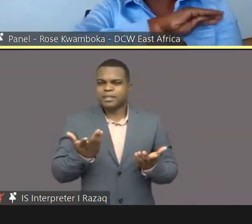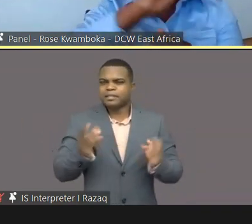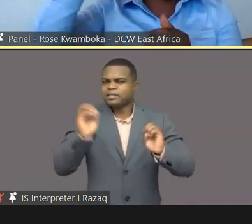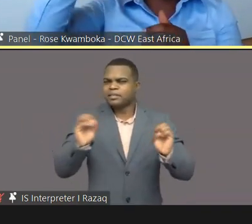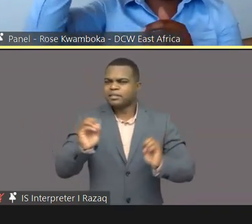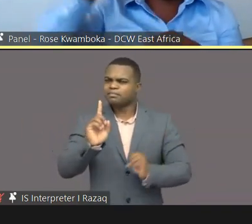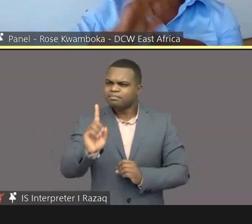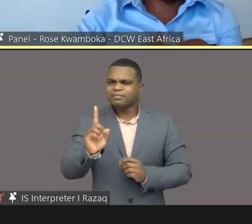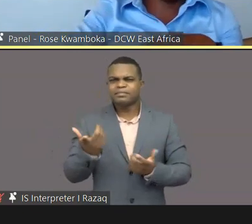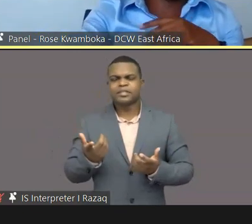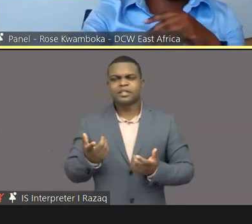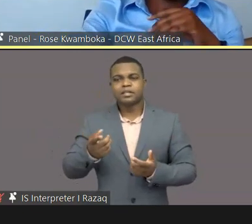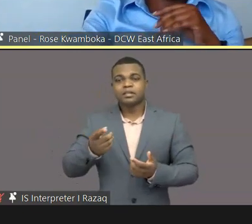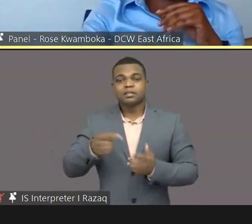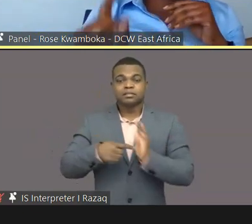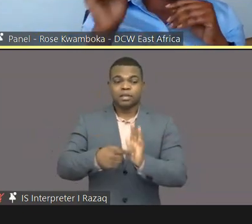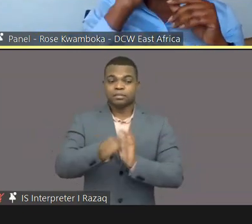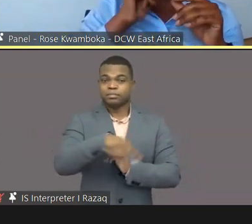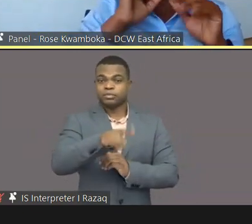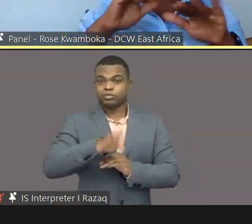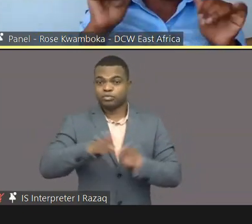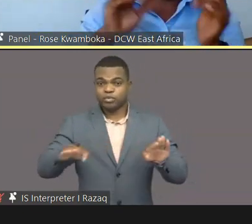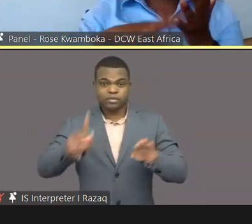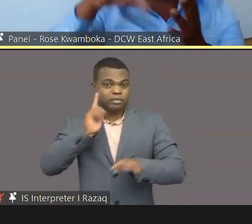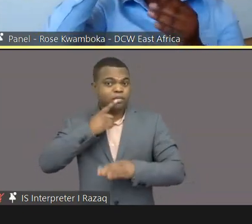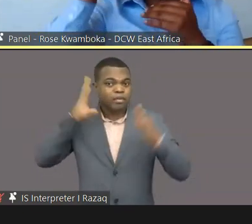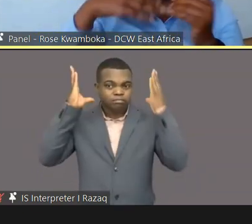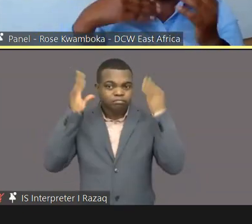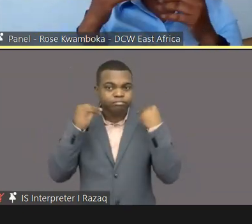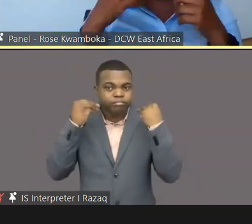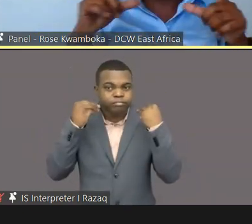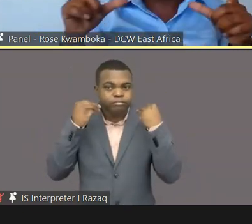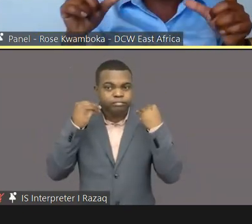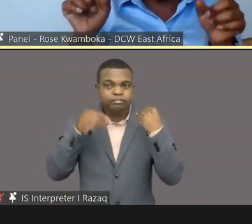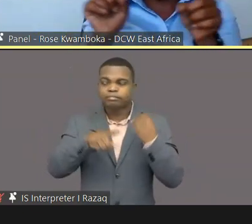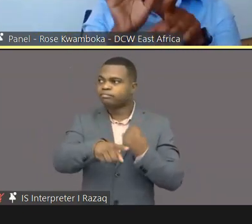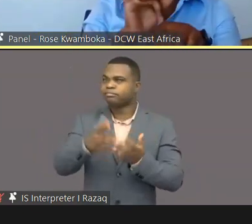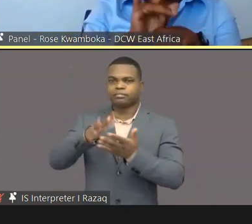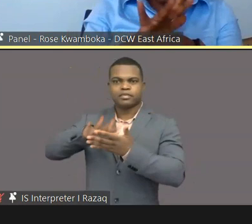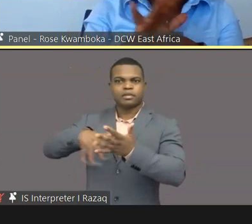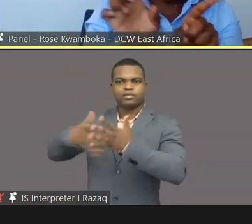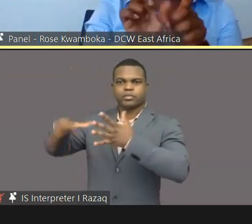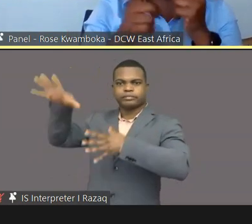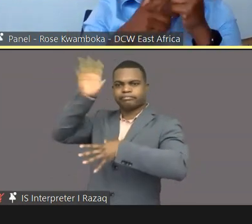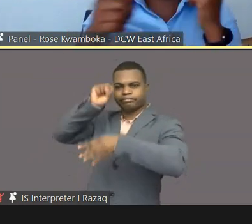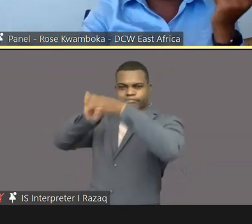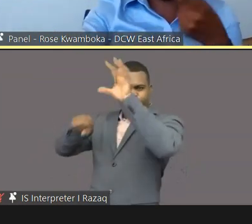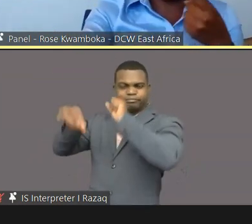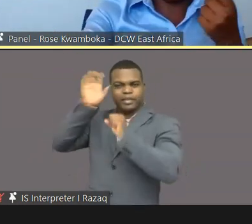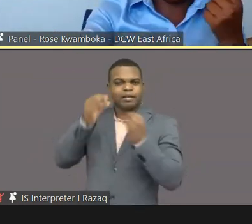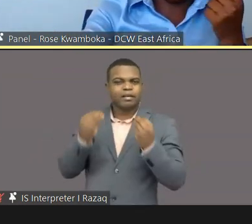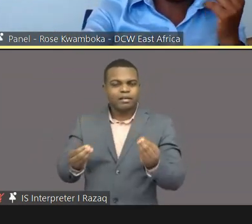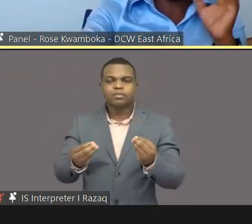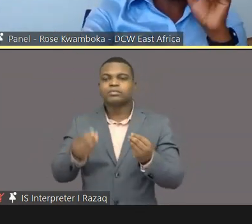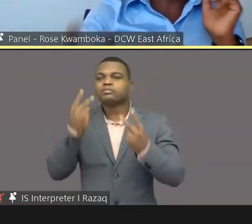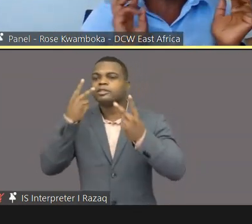Swahili, or Spanish later on in life. Deaf children can learn sign language as early as